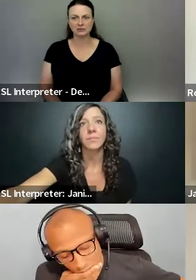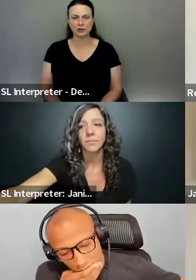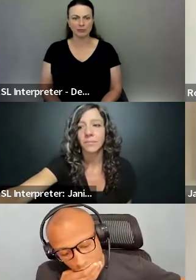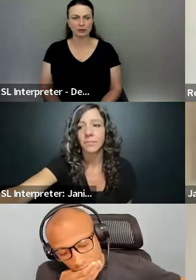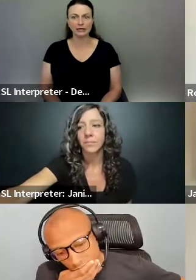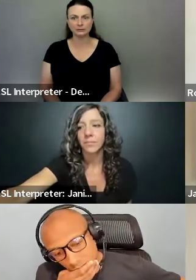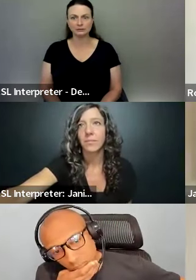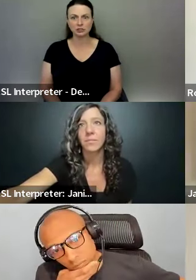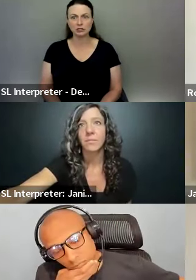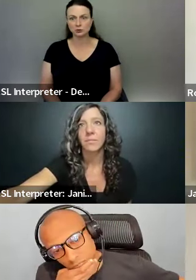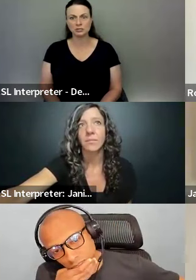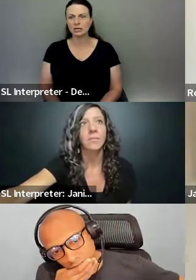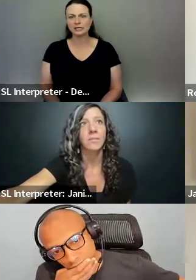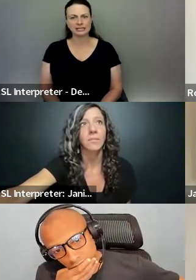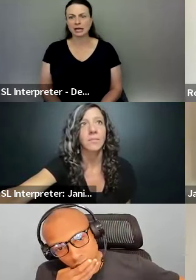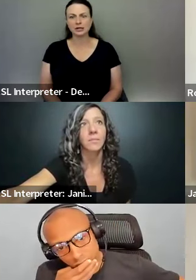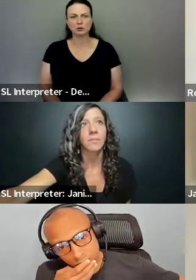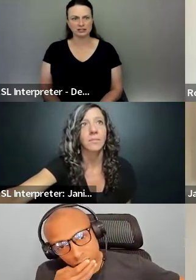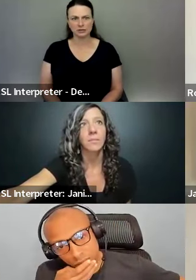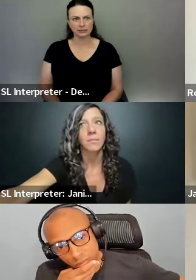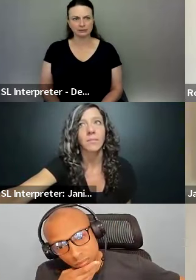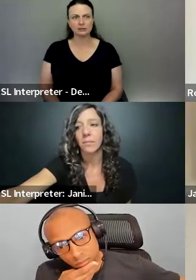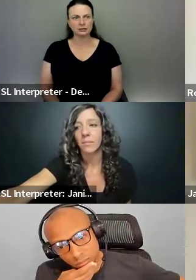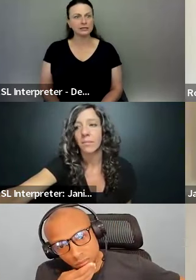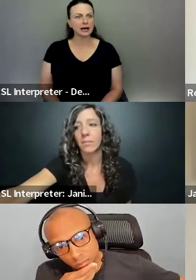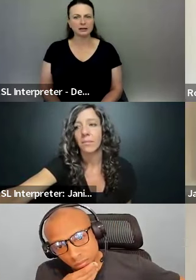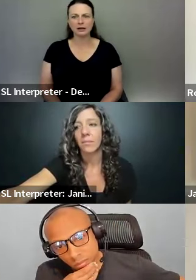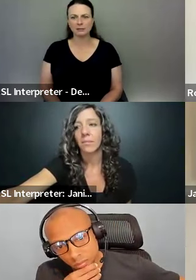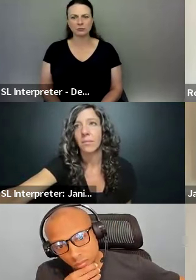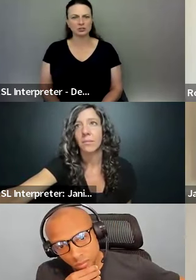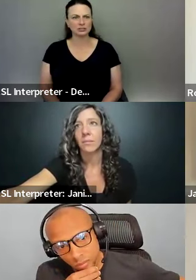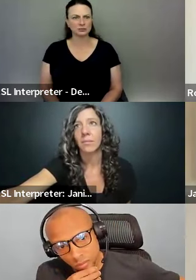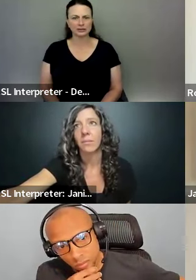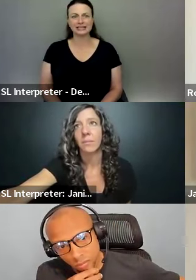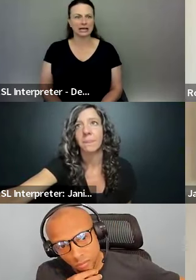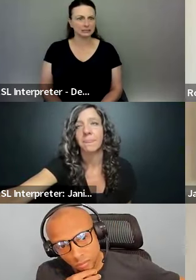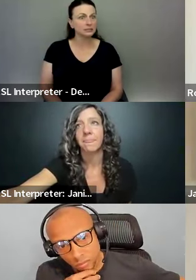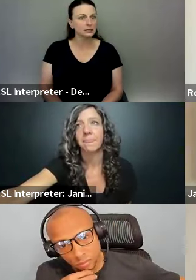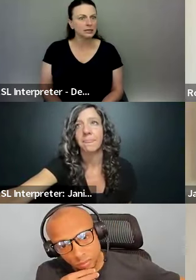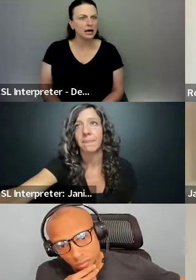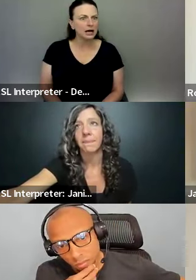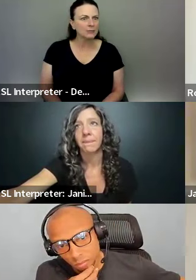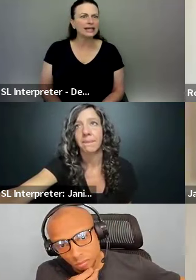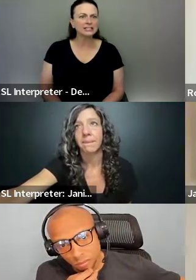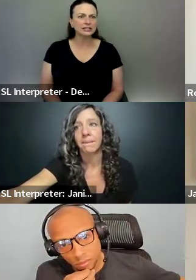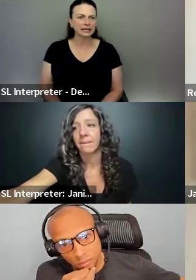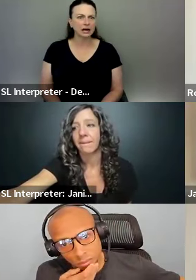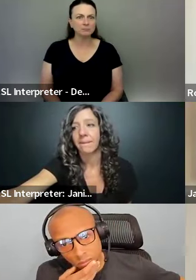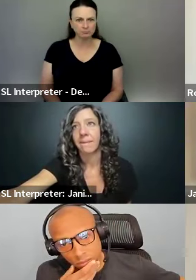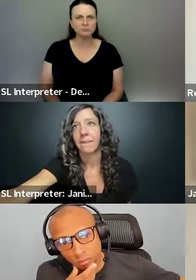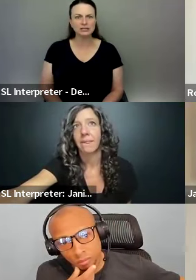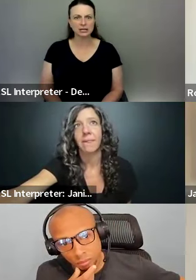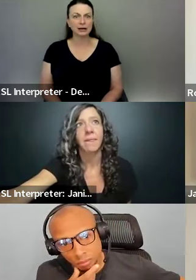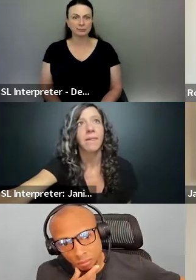have signed vocabulary to use. Yeah, it's not a new glossary. Yeah, we're just doing signs. It's on